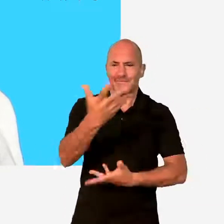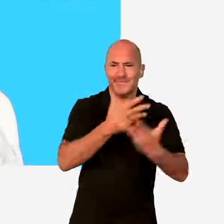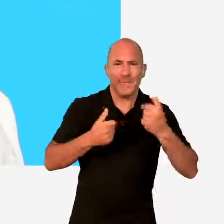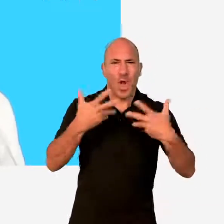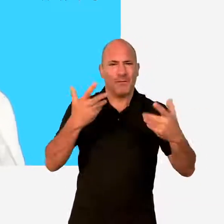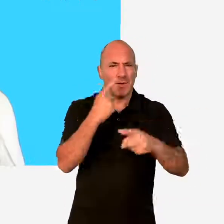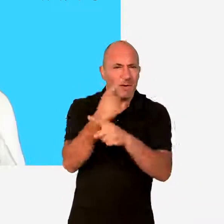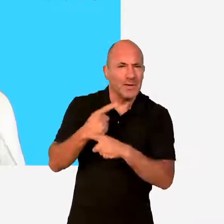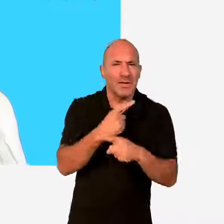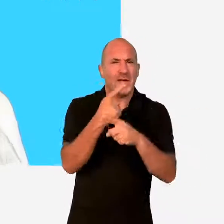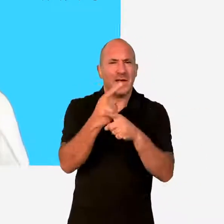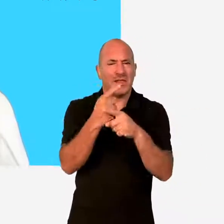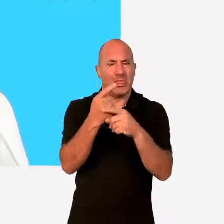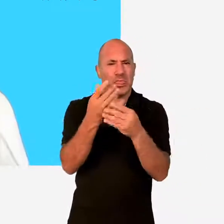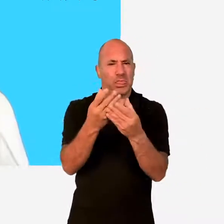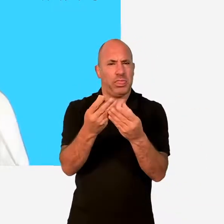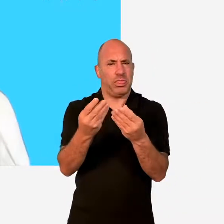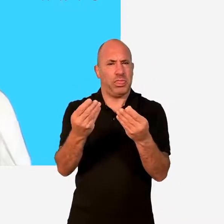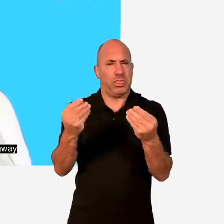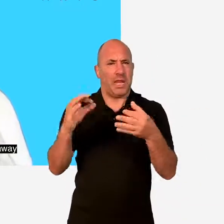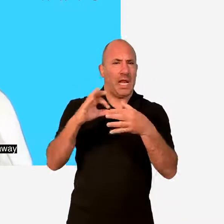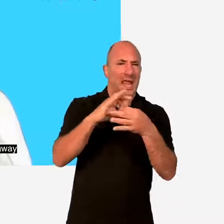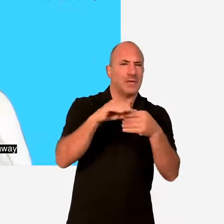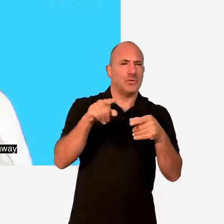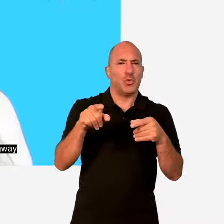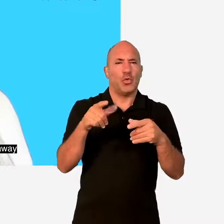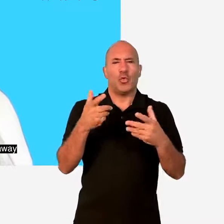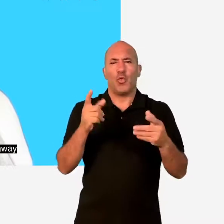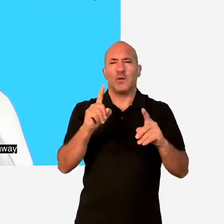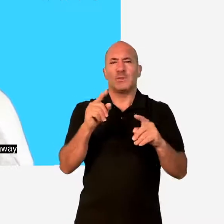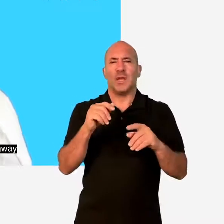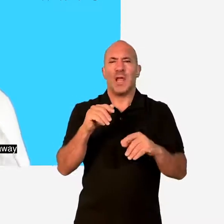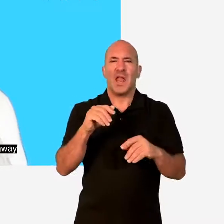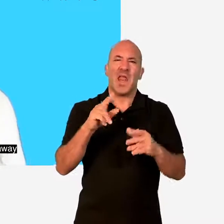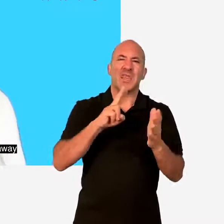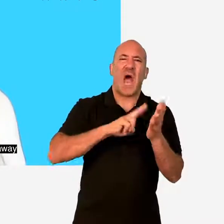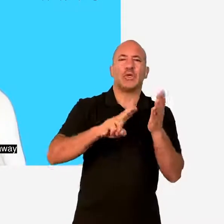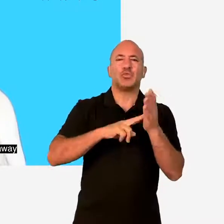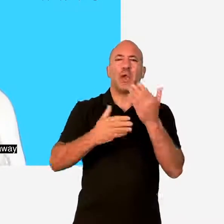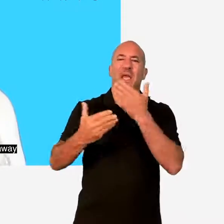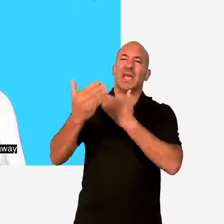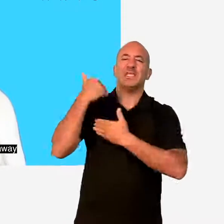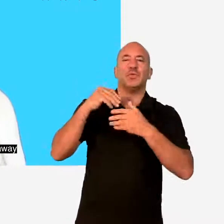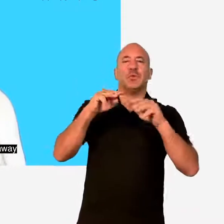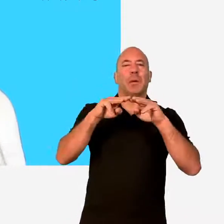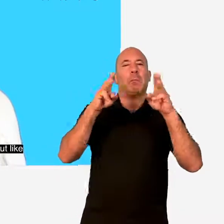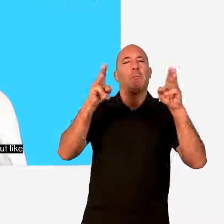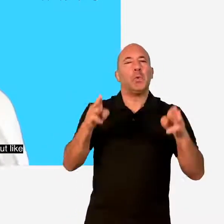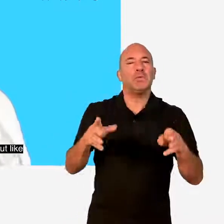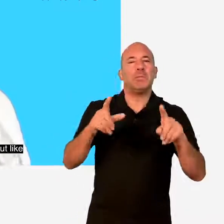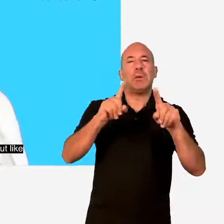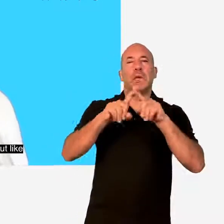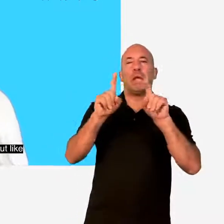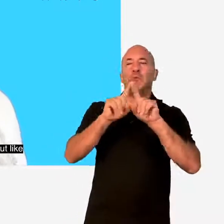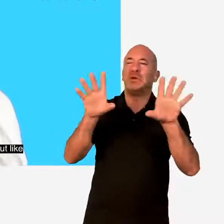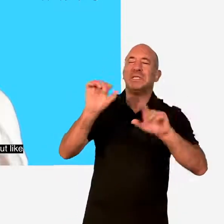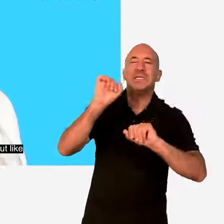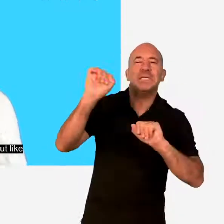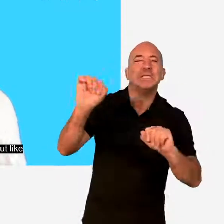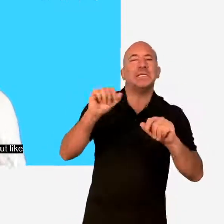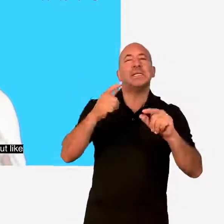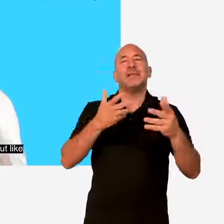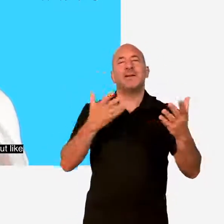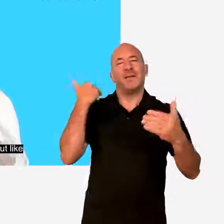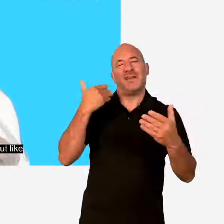contemporary age of work. So a lot of discussion has sort of fallen away. I mean, there